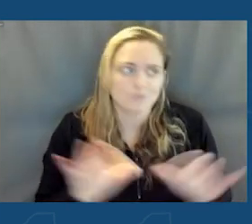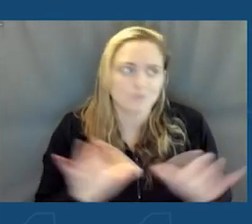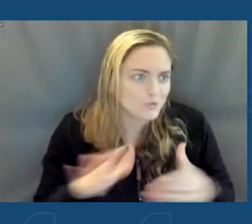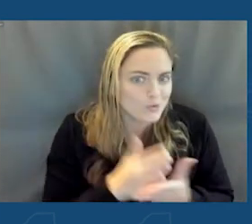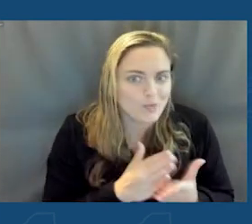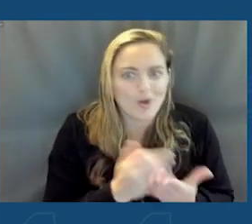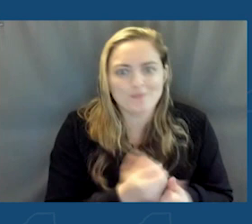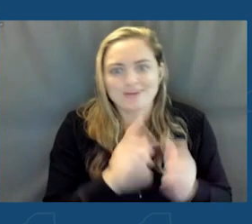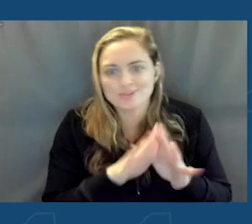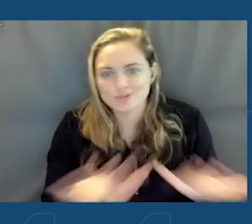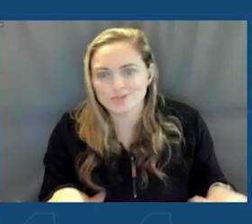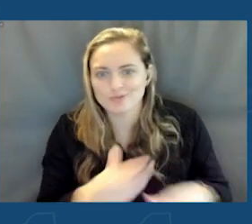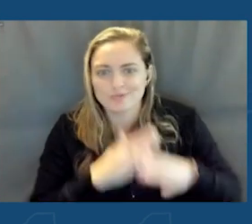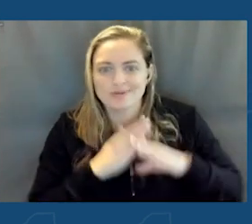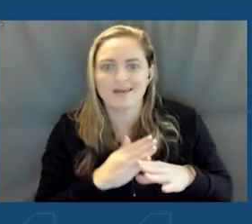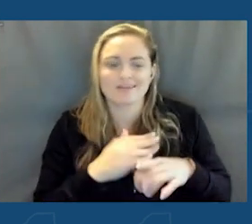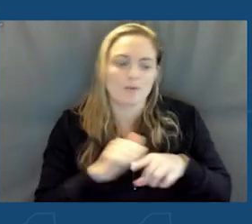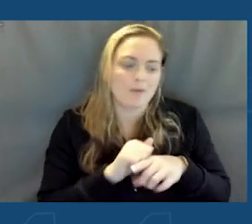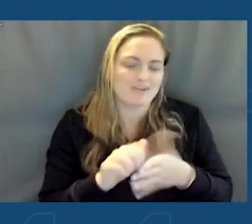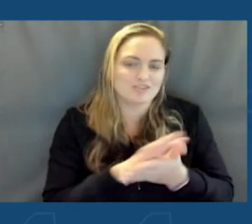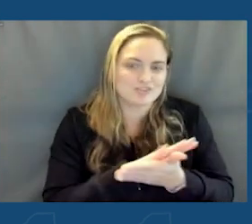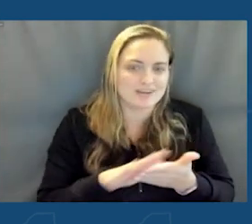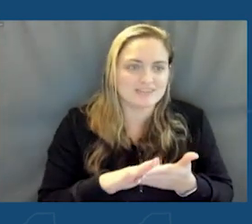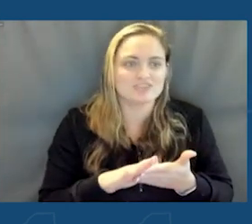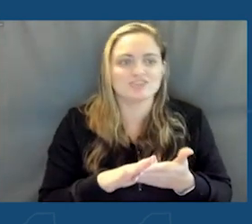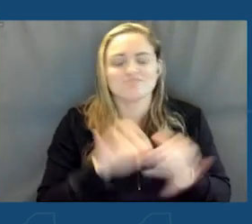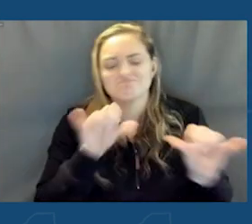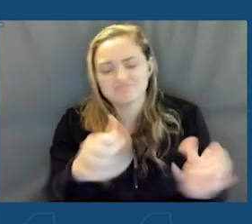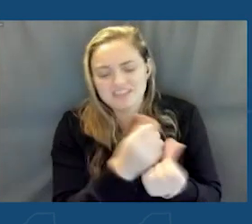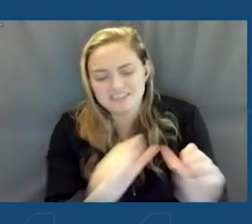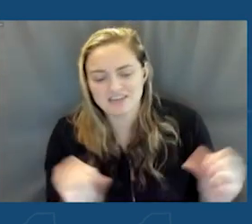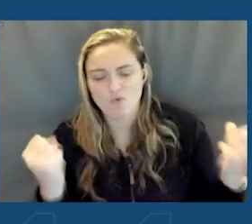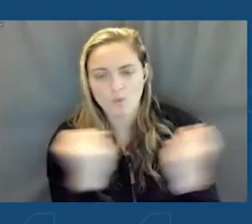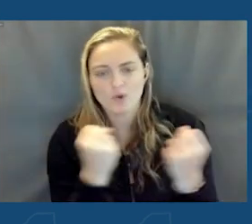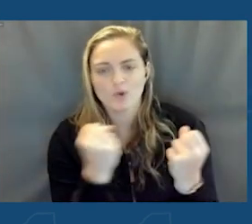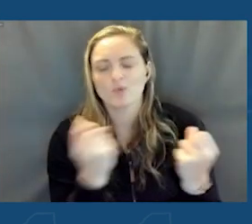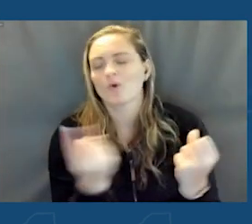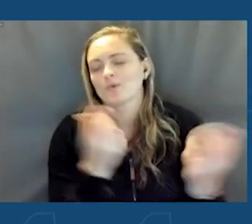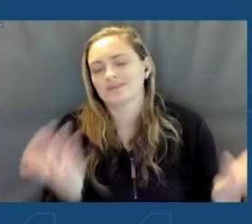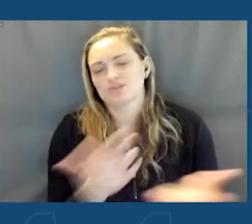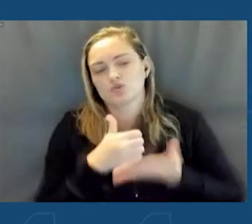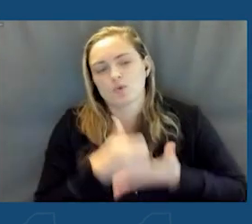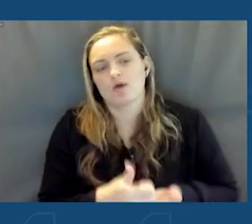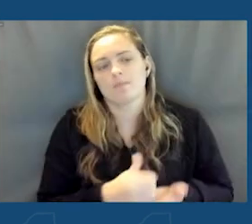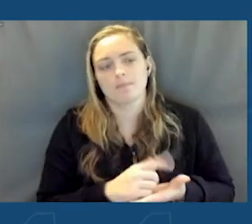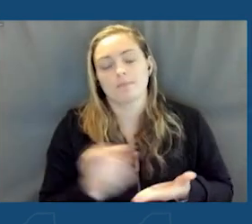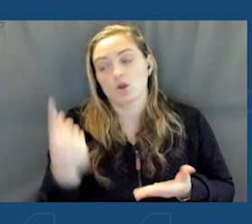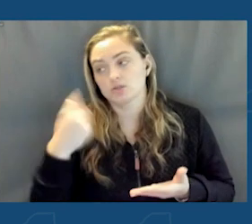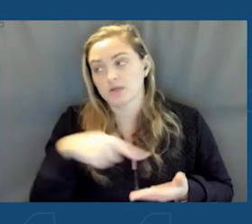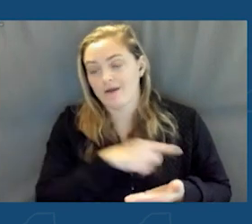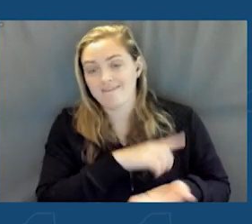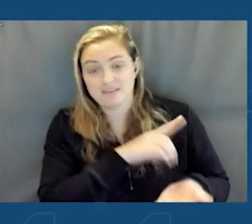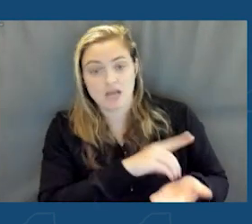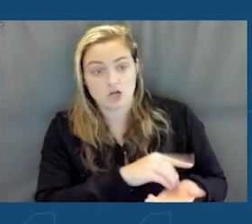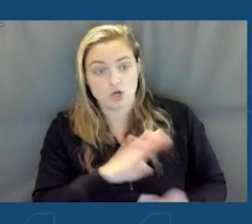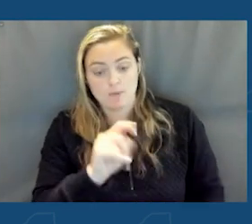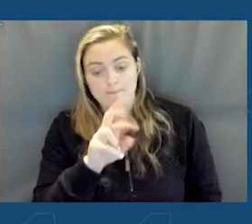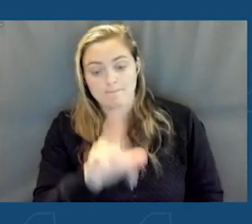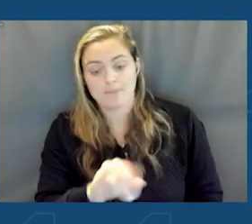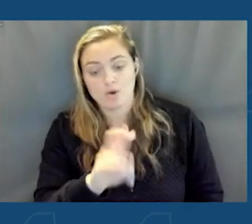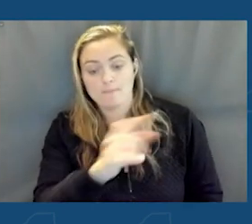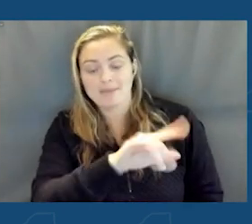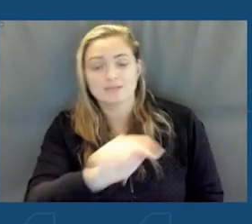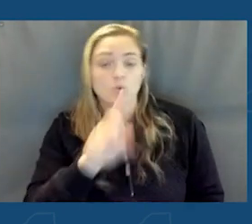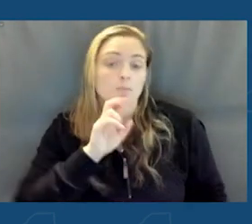protected, practice good hygienes, stay safe during the winter, and we are always here to help. I also have Dr. Mary Bassett, who will be ready to answer